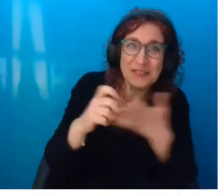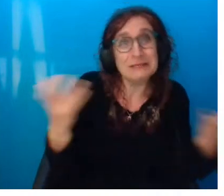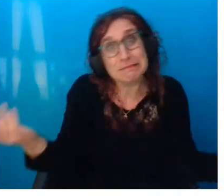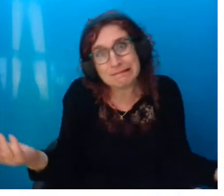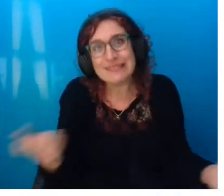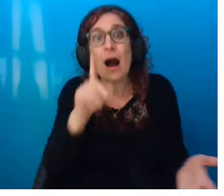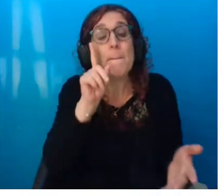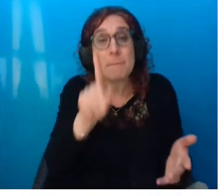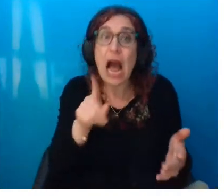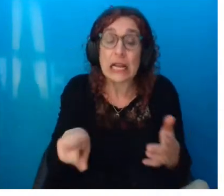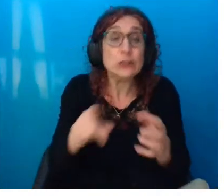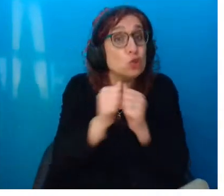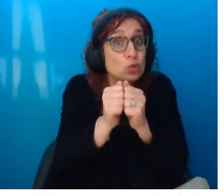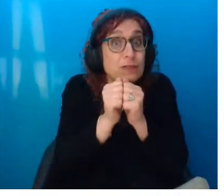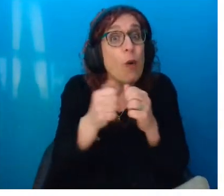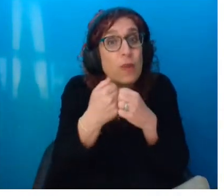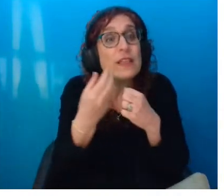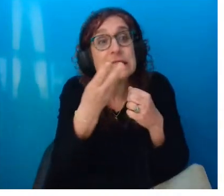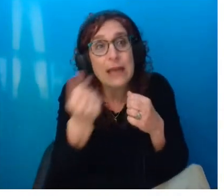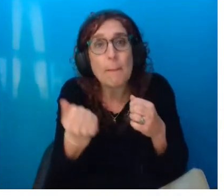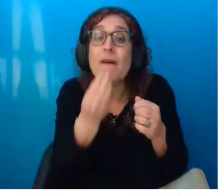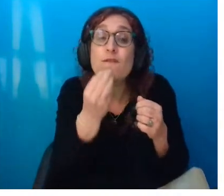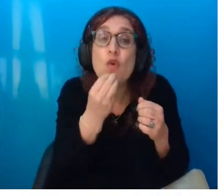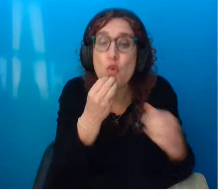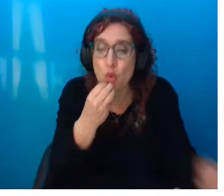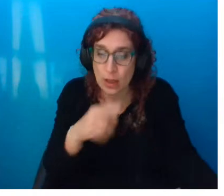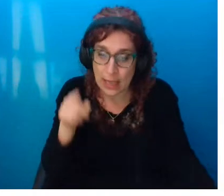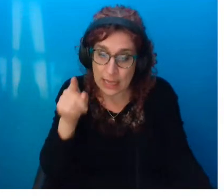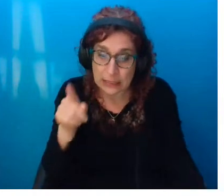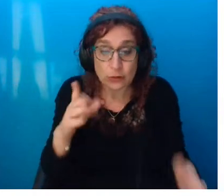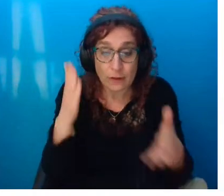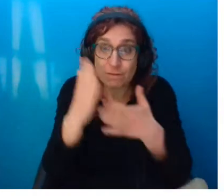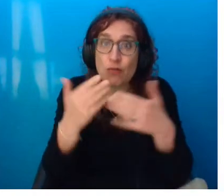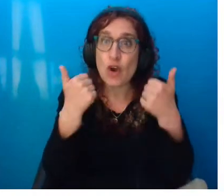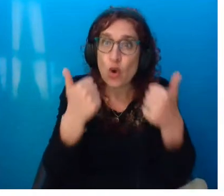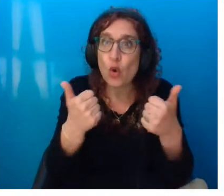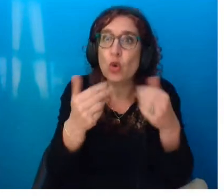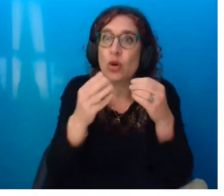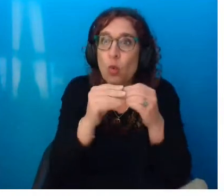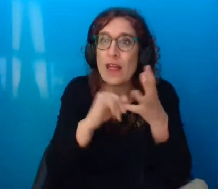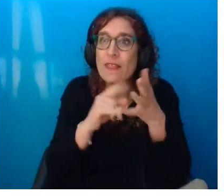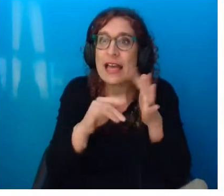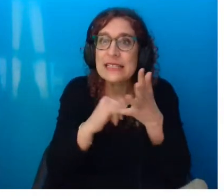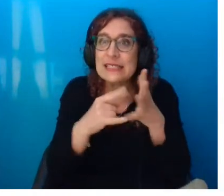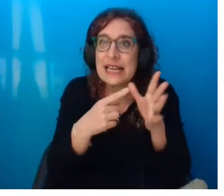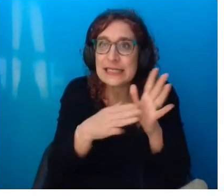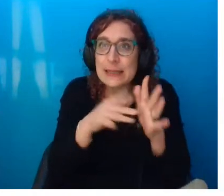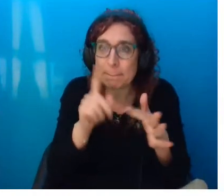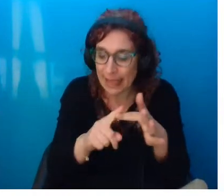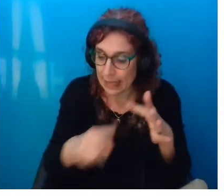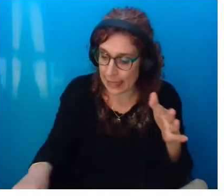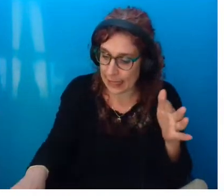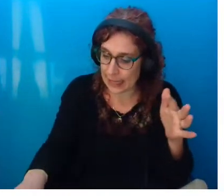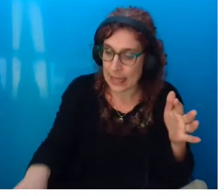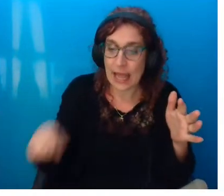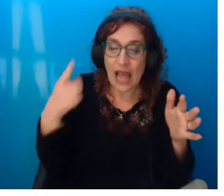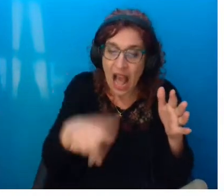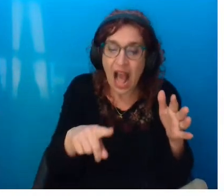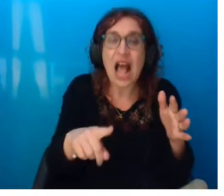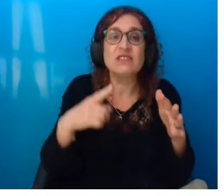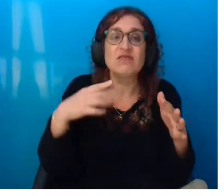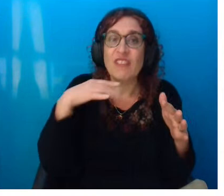food allergens. So particularly sesame, crustacea and fruits, it will increase the sensitivity of